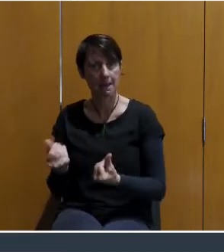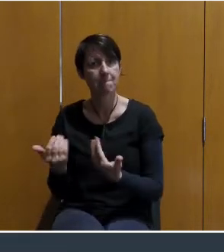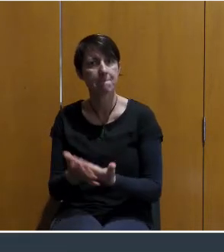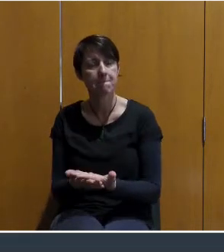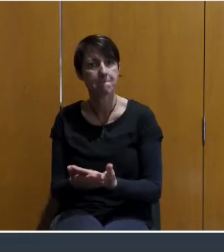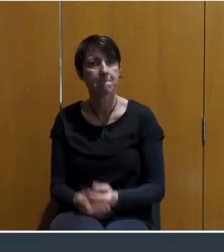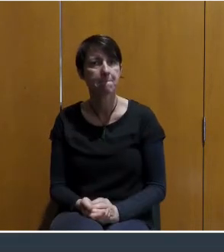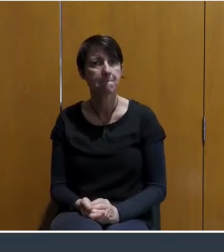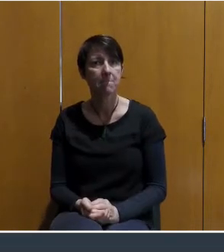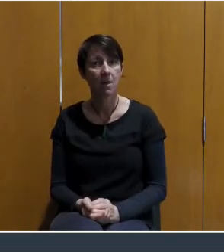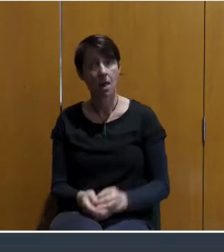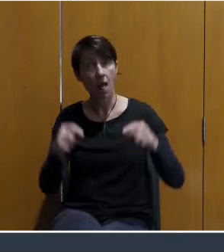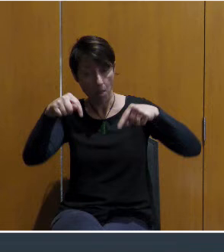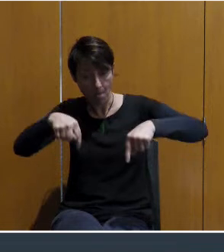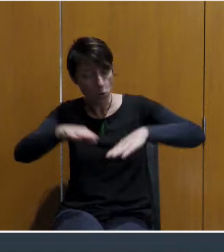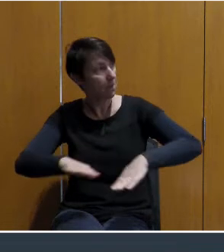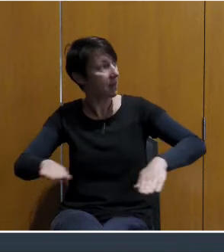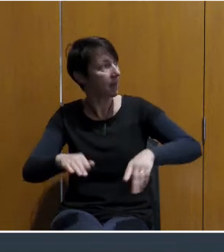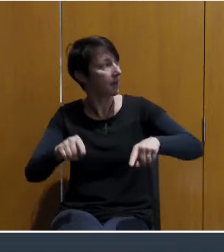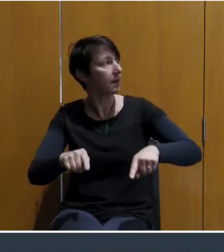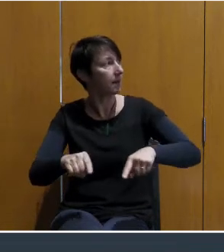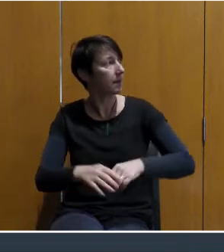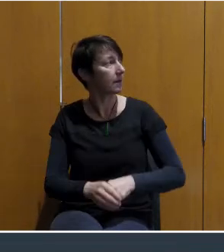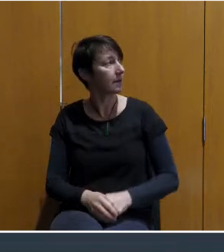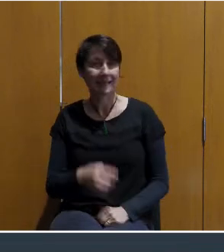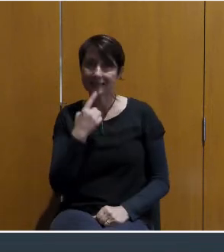see there's a no dog sign. So